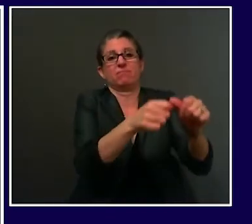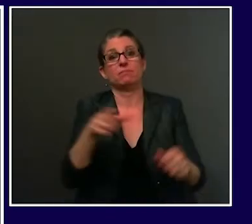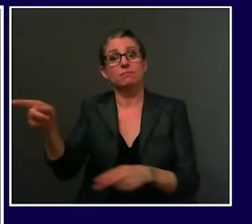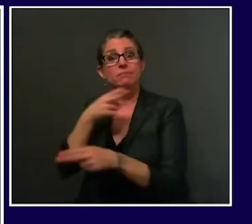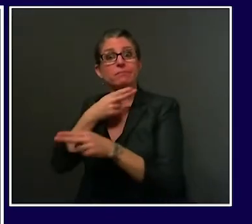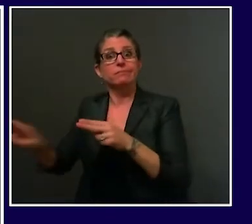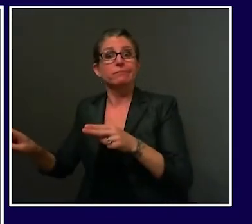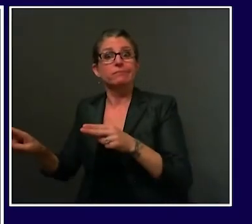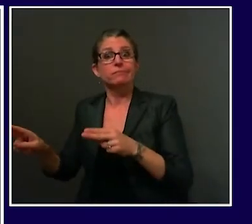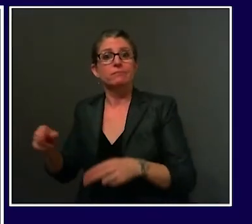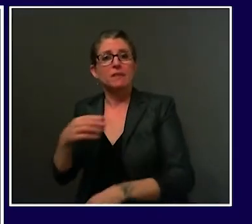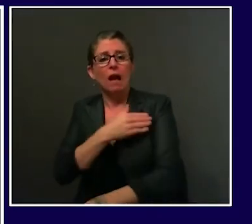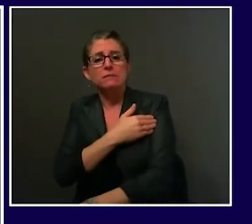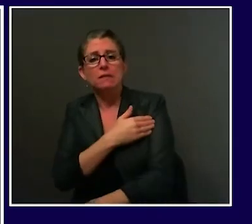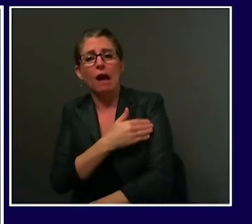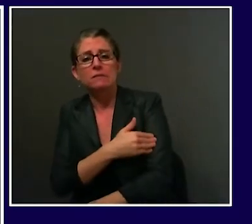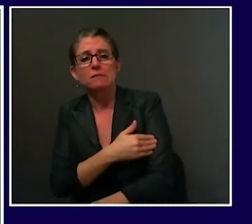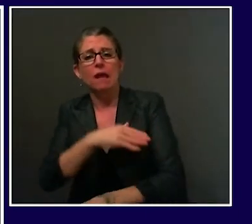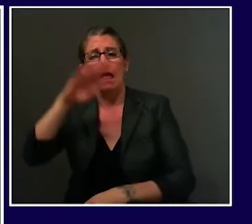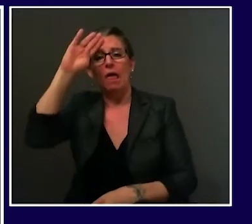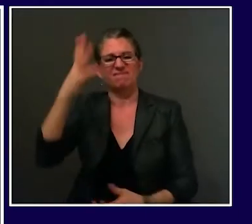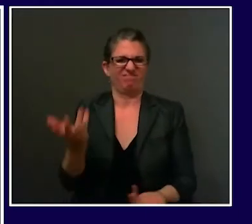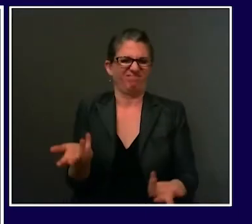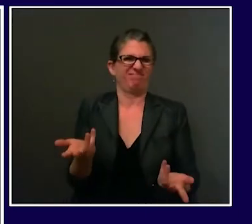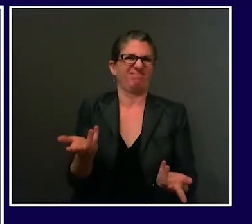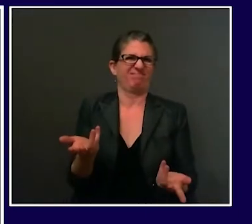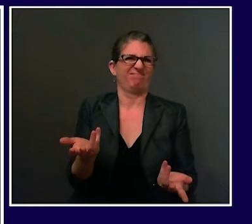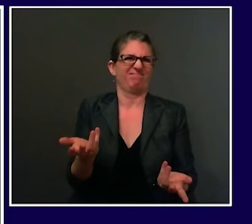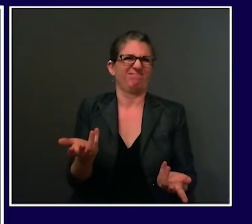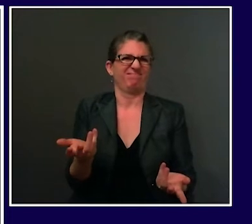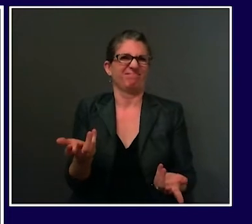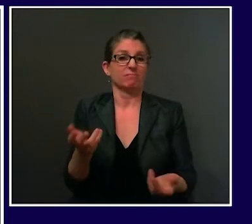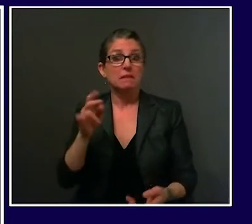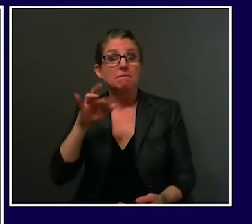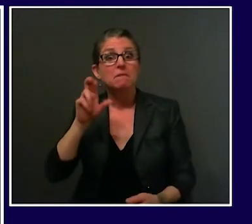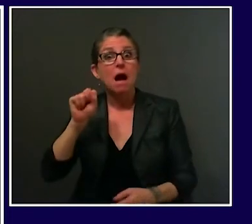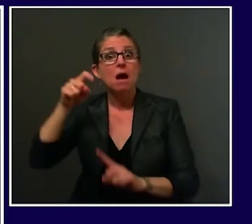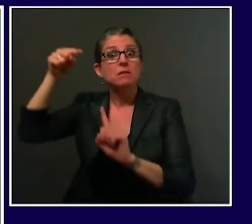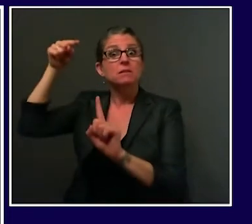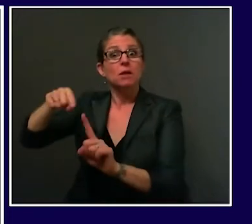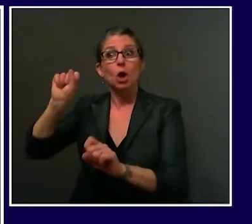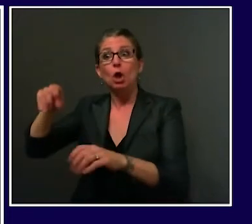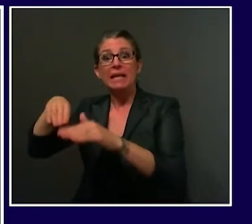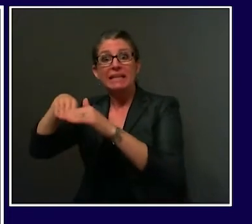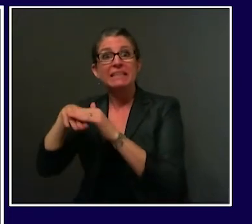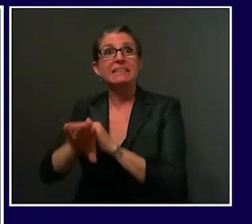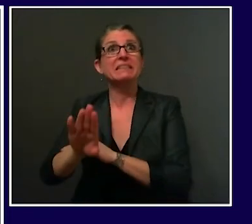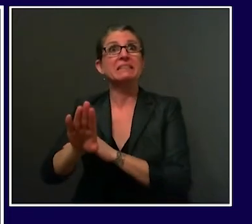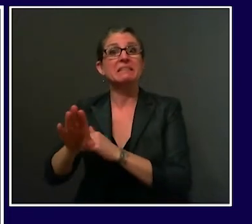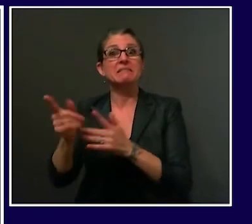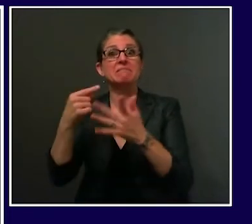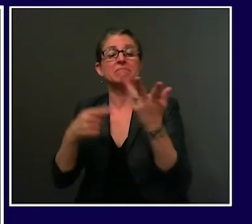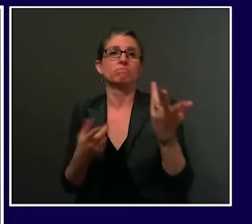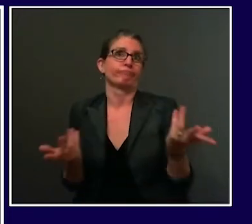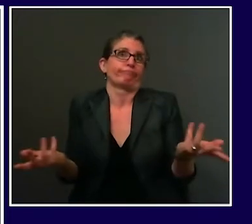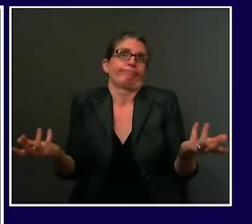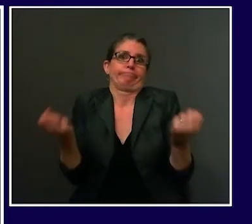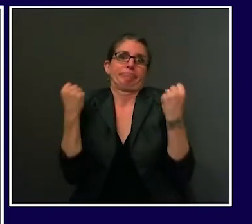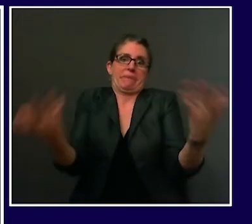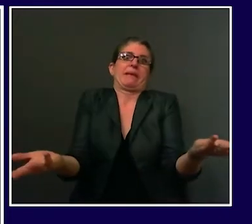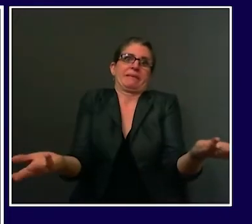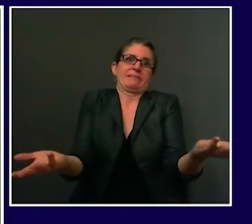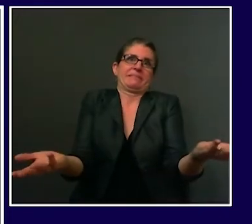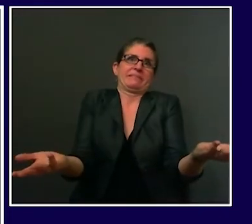terms of the number of viruses that could cause this, again, the overarching symptom across all of these individuals was muscle aches.